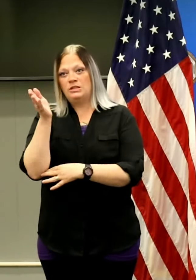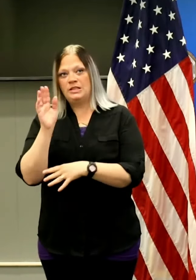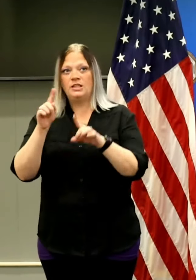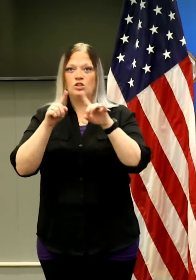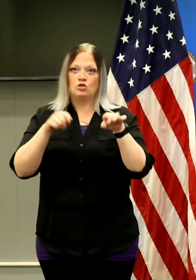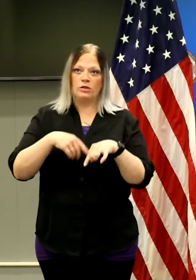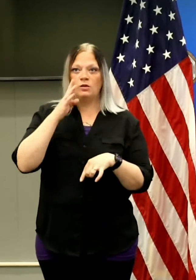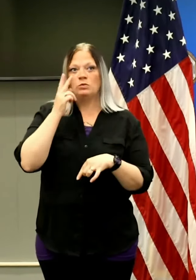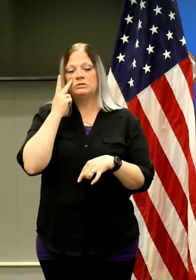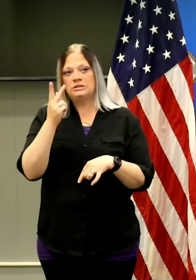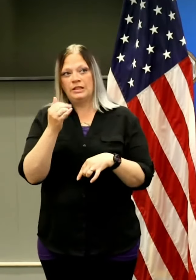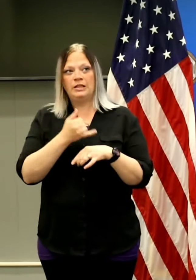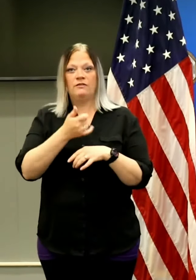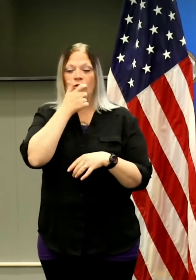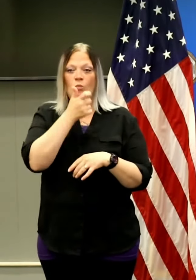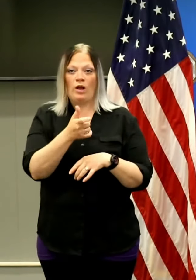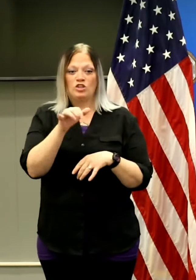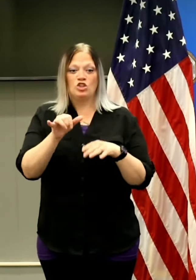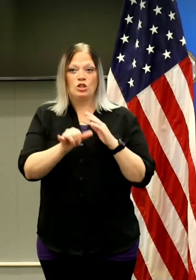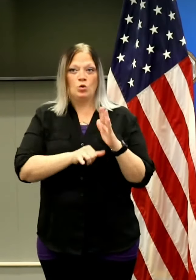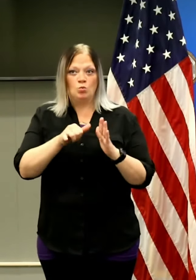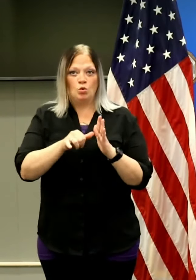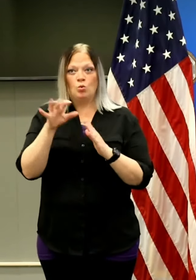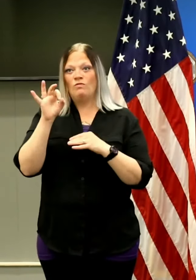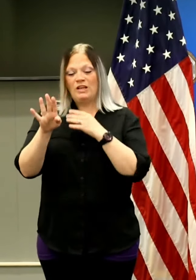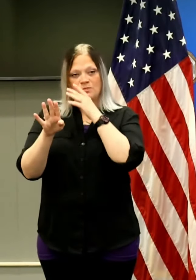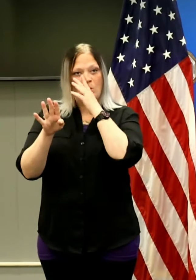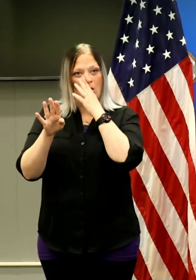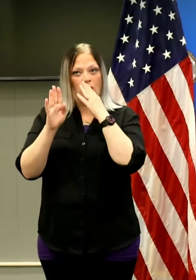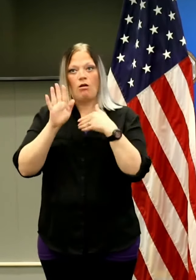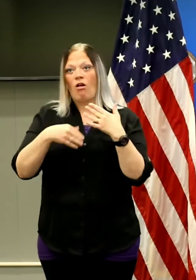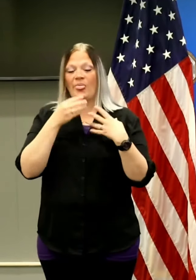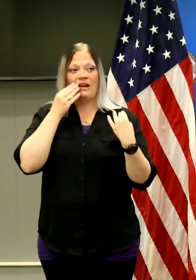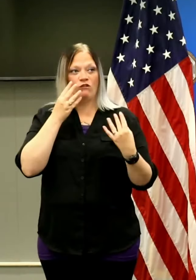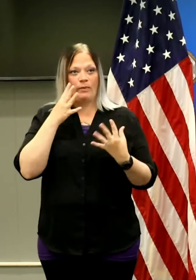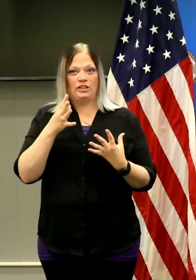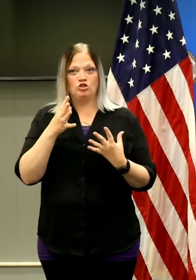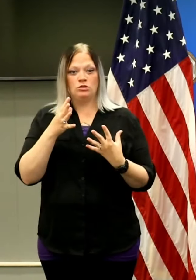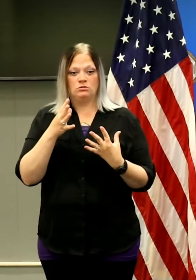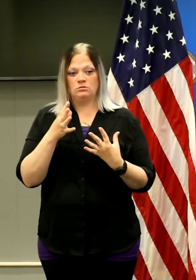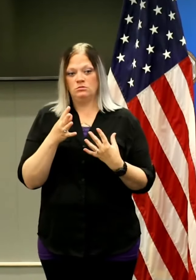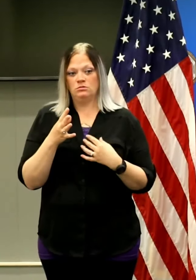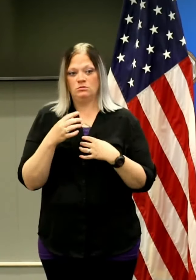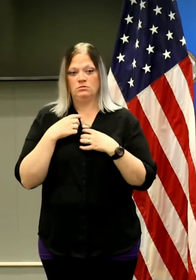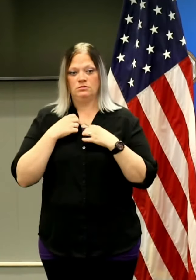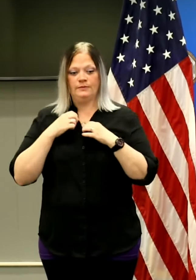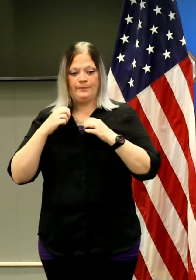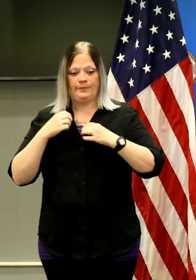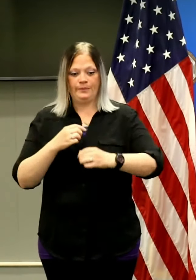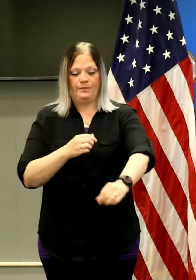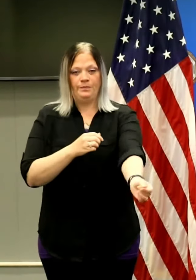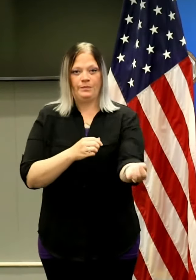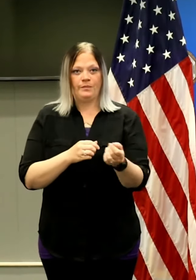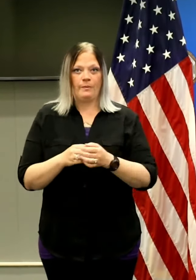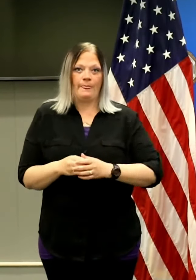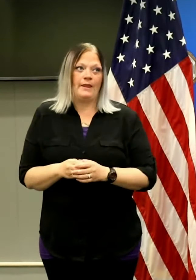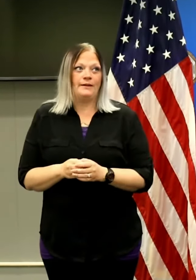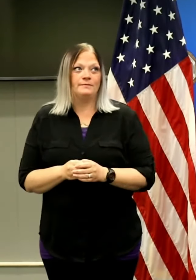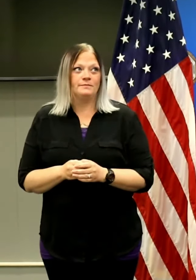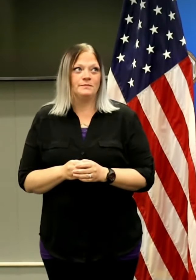seeing at home if you're watching on our Facebook or YouTube page, is the information that is